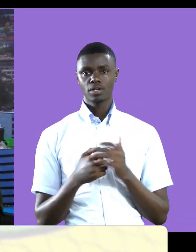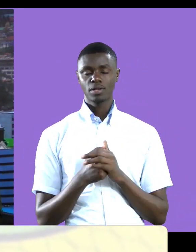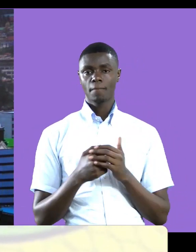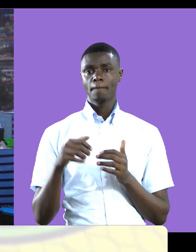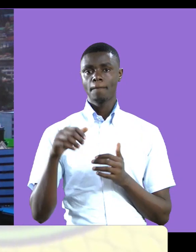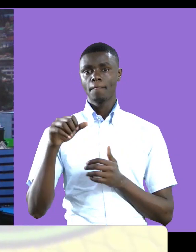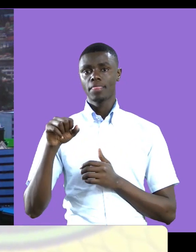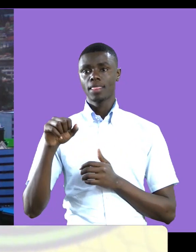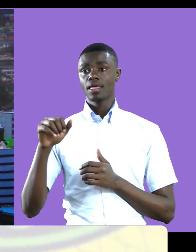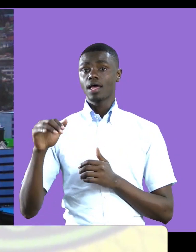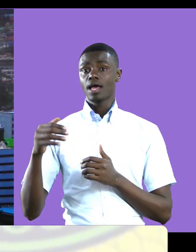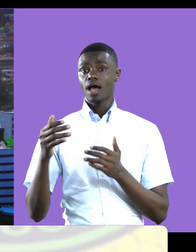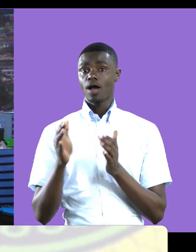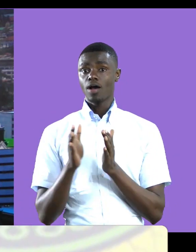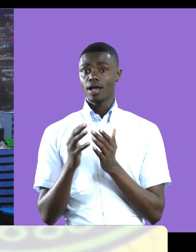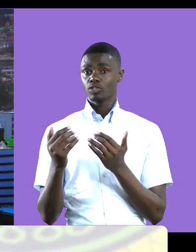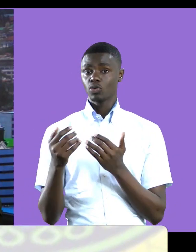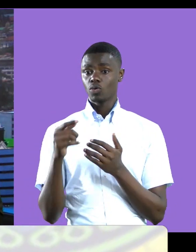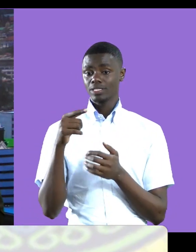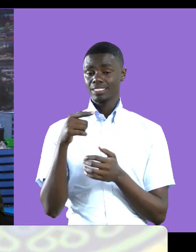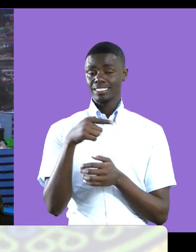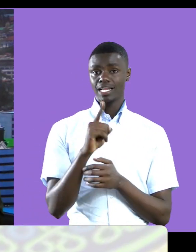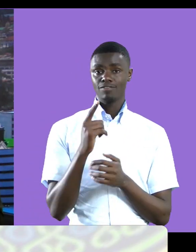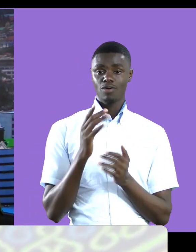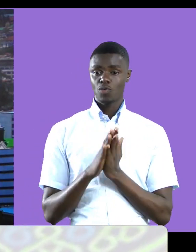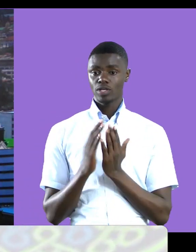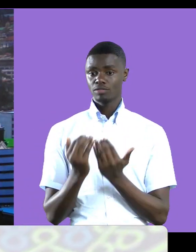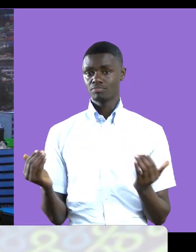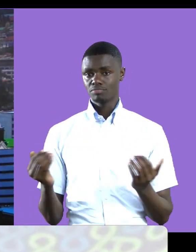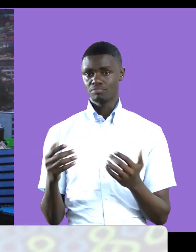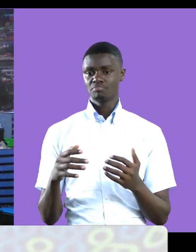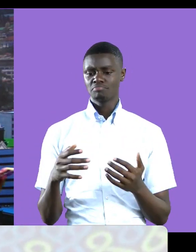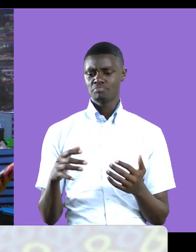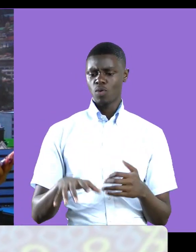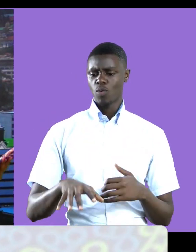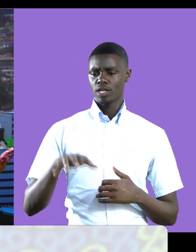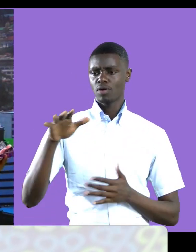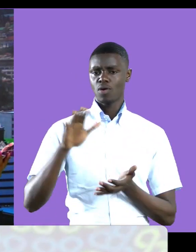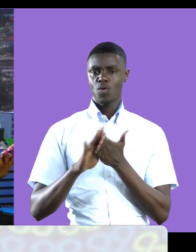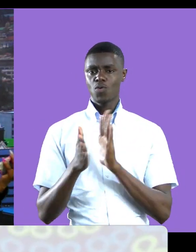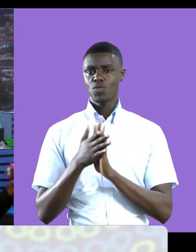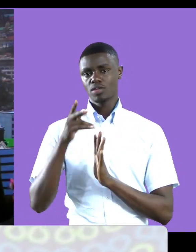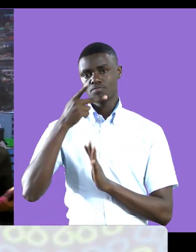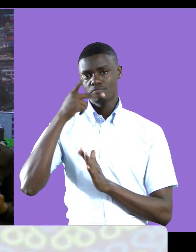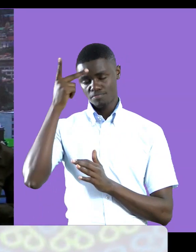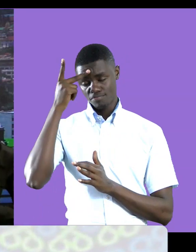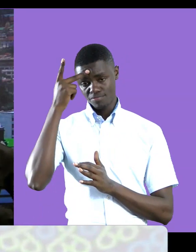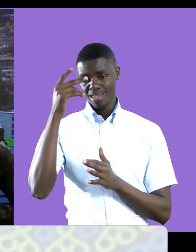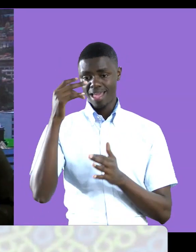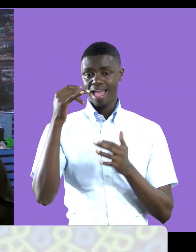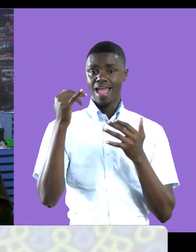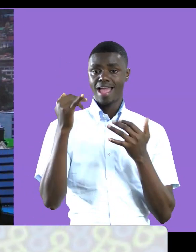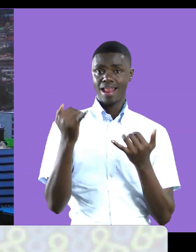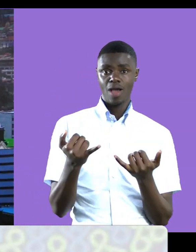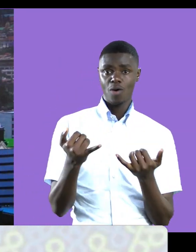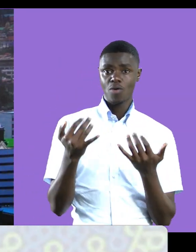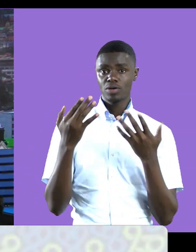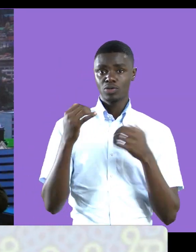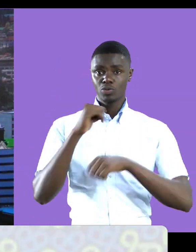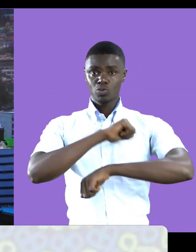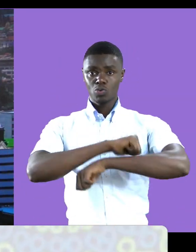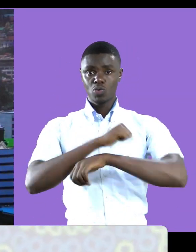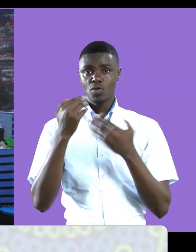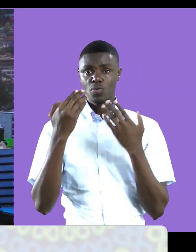siblings never grew up with a parent nor a guardian, but she took care of themselves na watu wamaliza chuo, and that, and I'm that is her